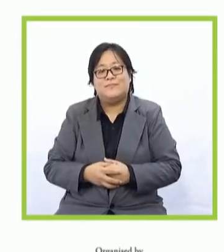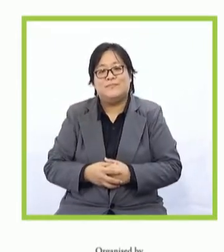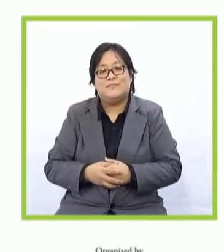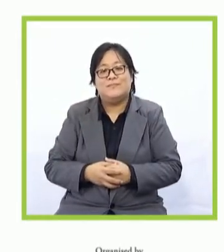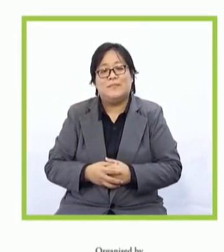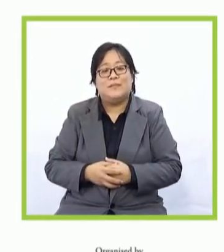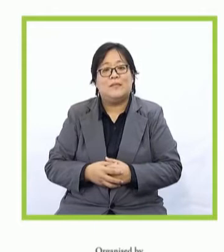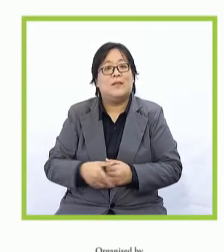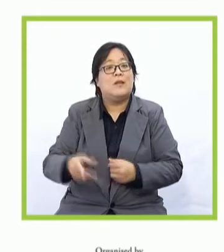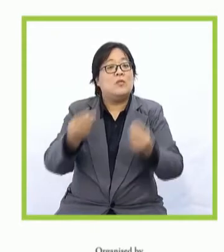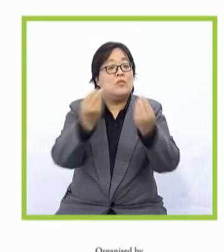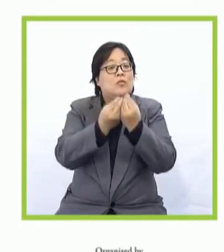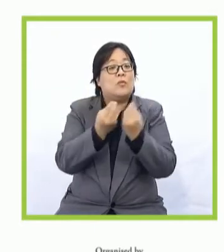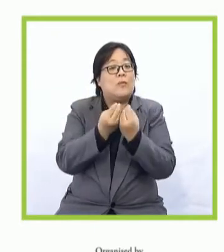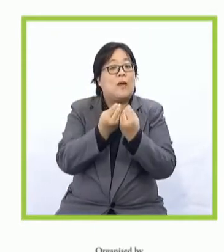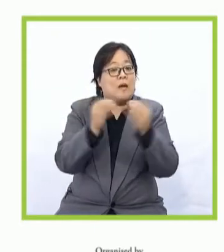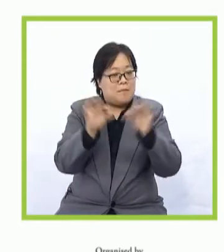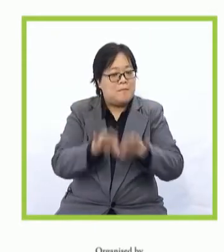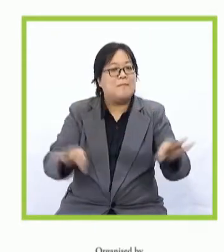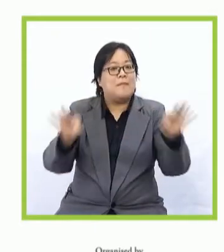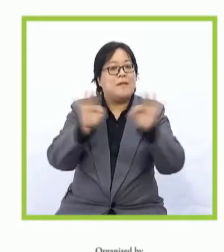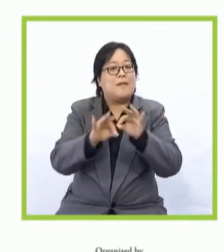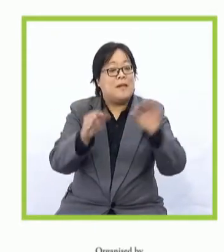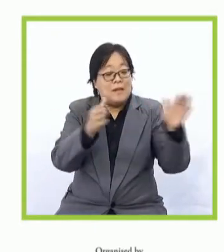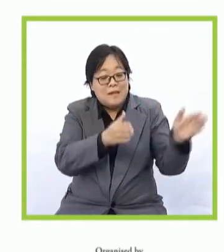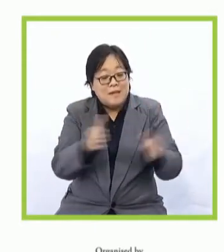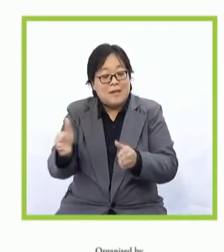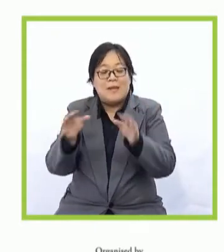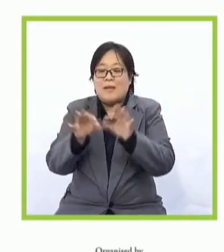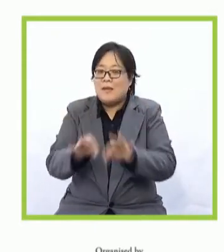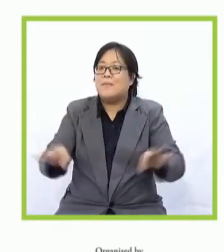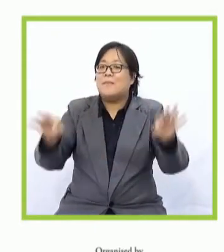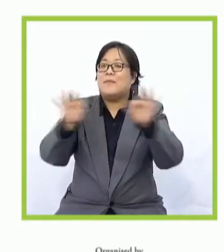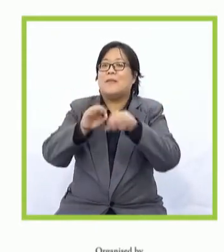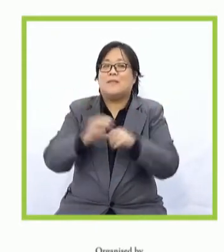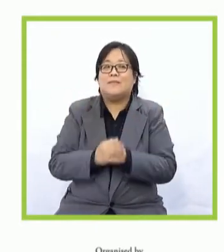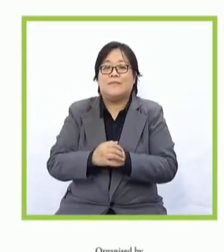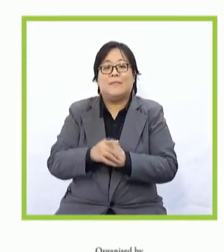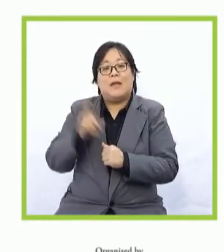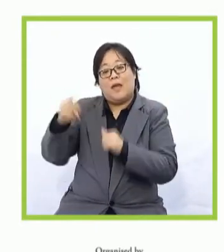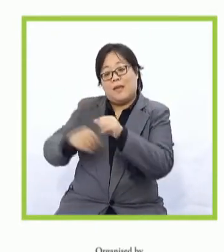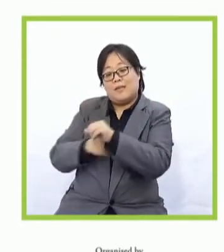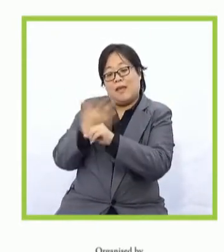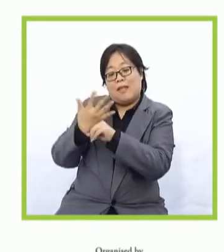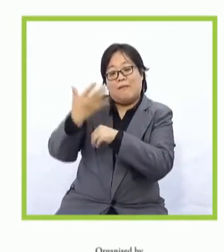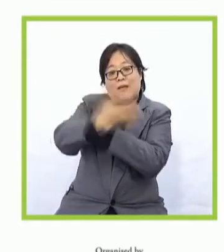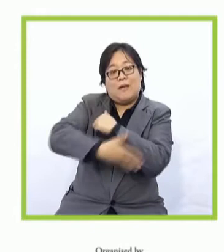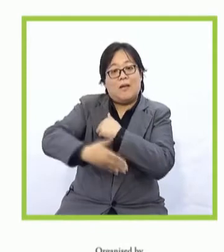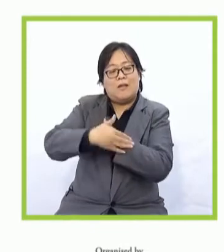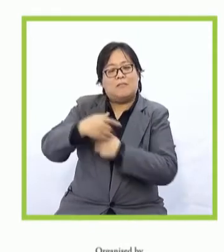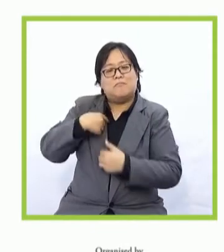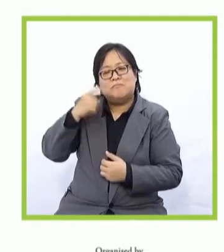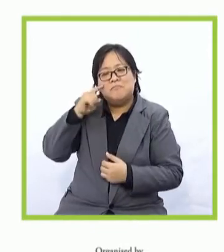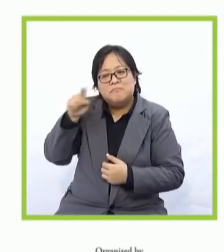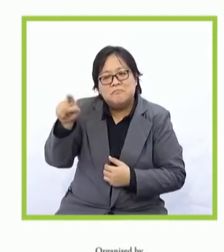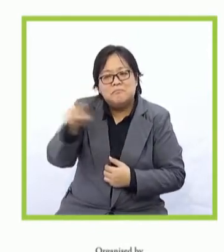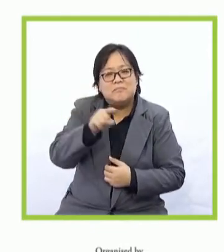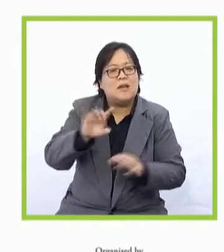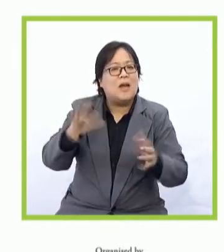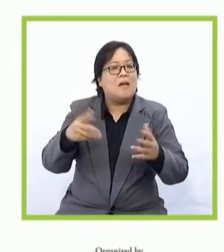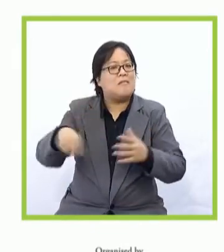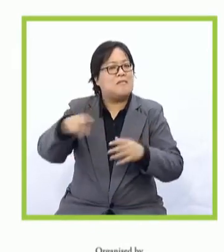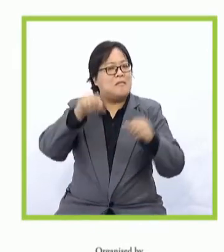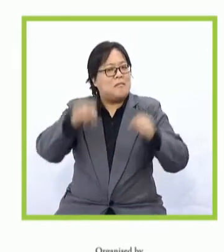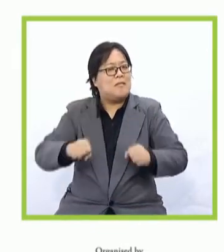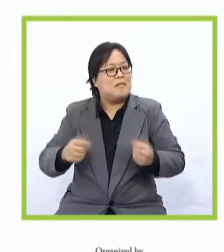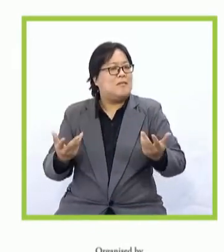Numbers are key and organizing is key. In Scandinavia, I talked about how the Scandinavian welfare state came